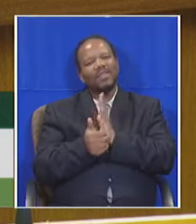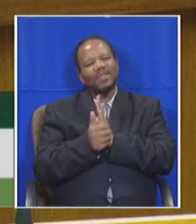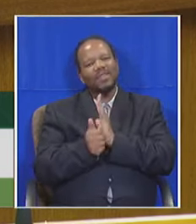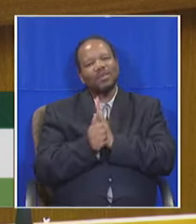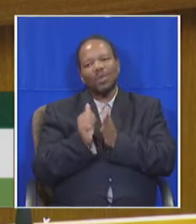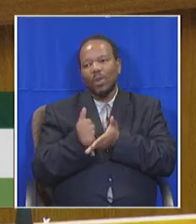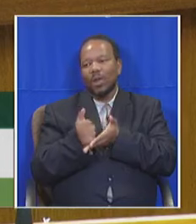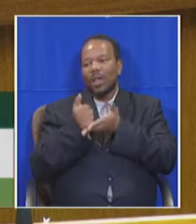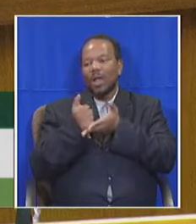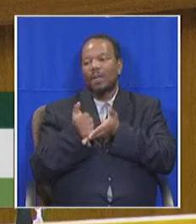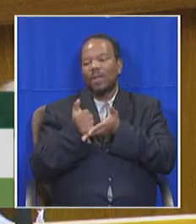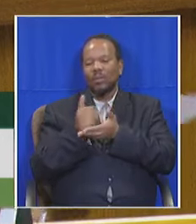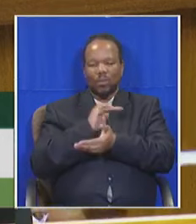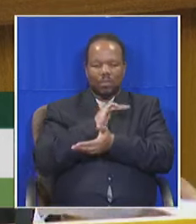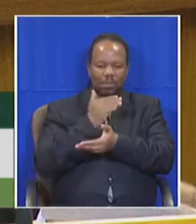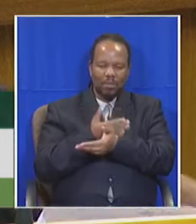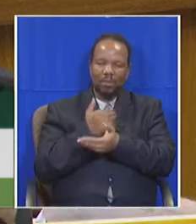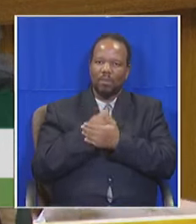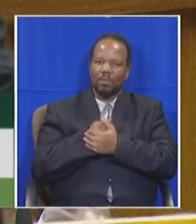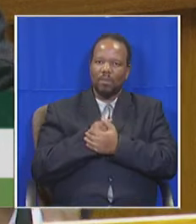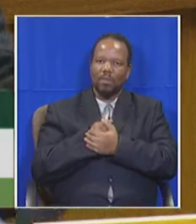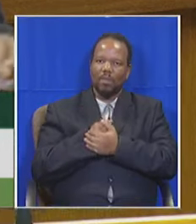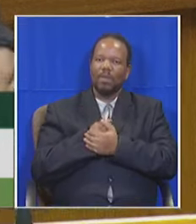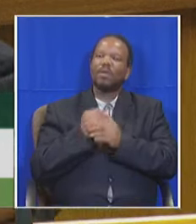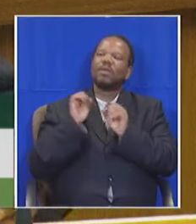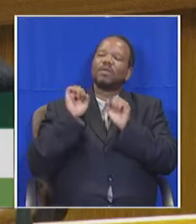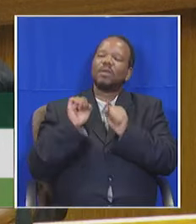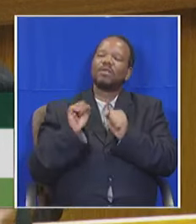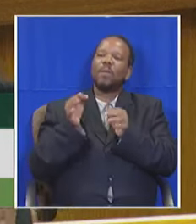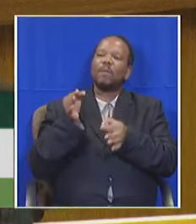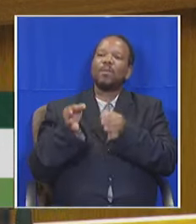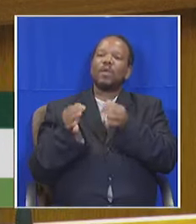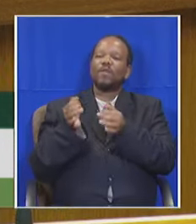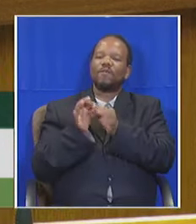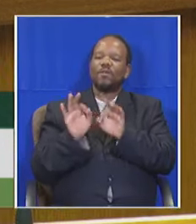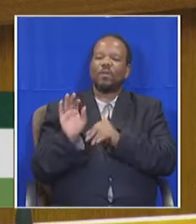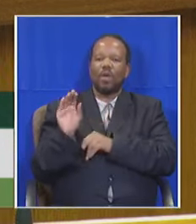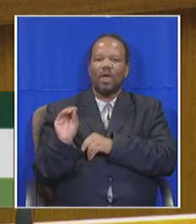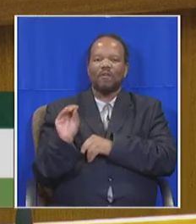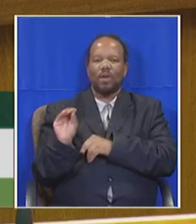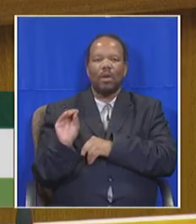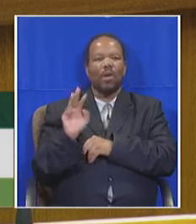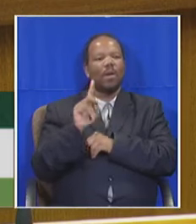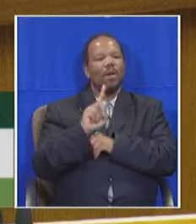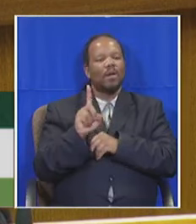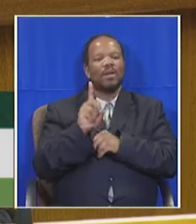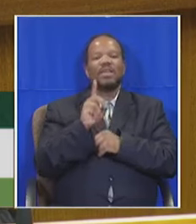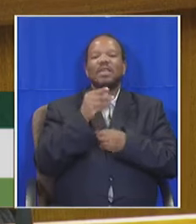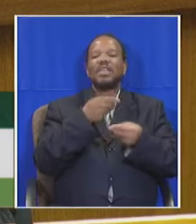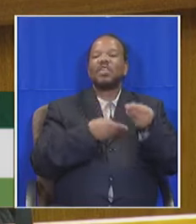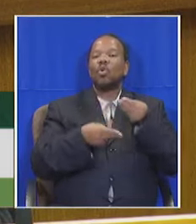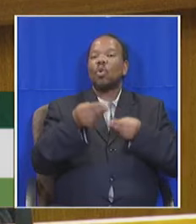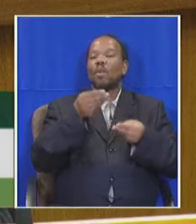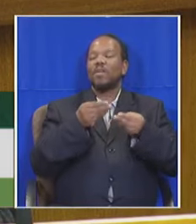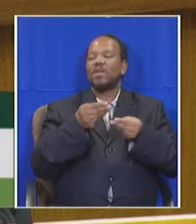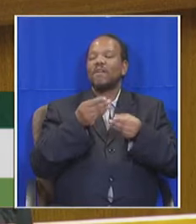economic empowerment. On top of the political freedom we gained, economic freedom is urgently required.